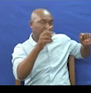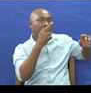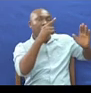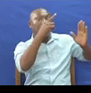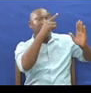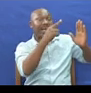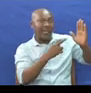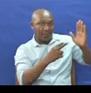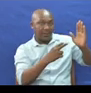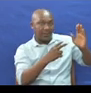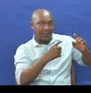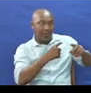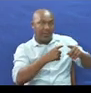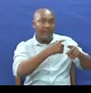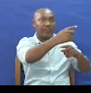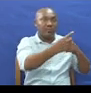times.